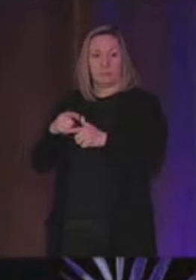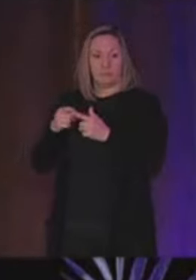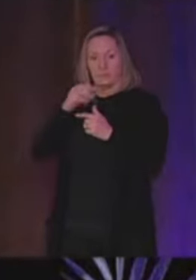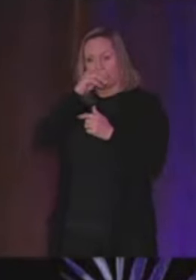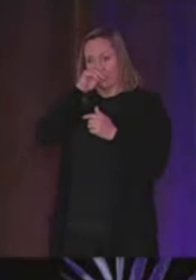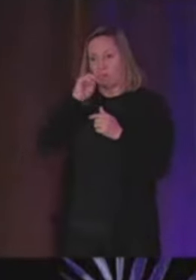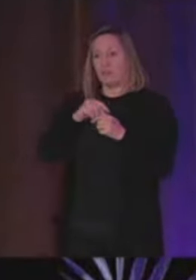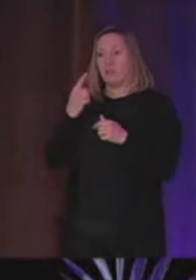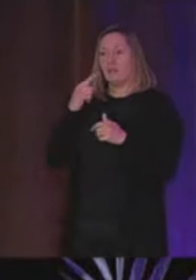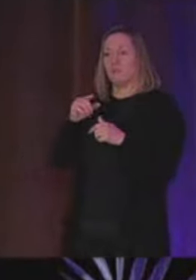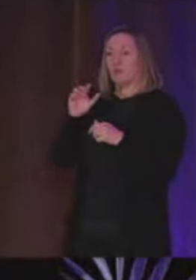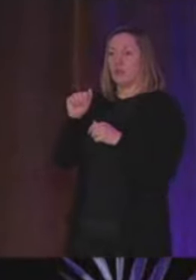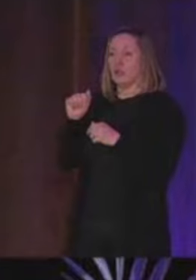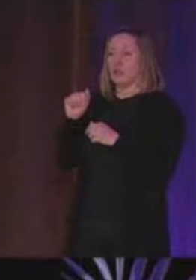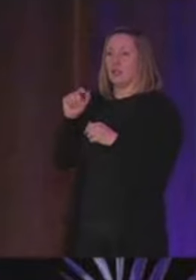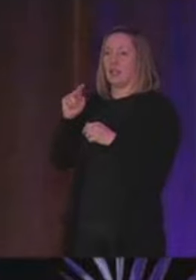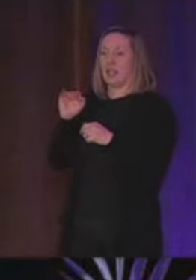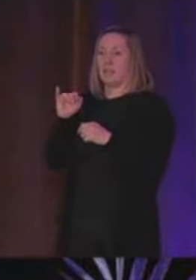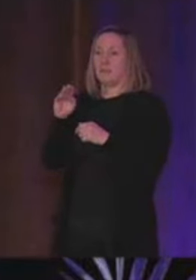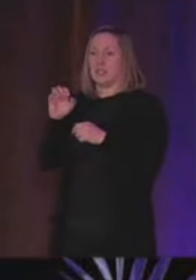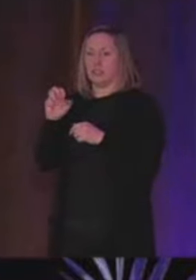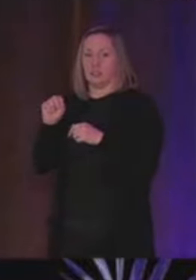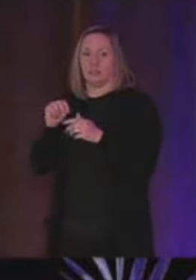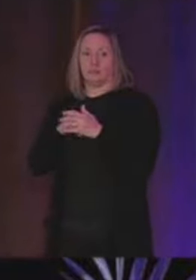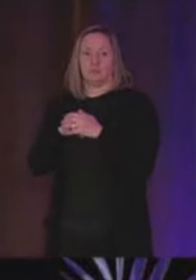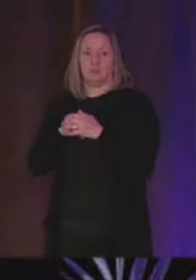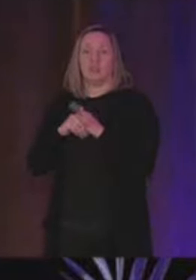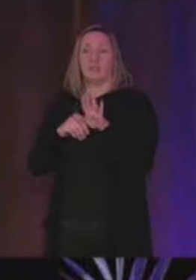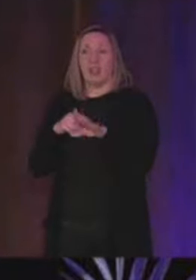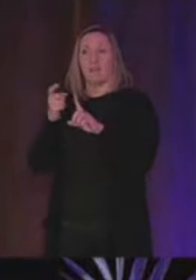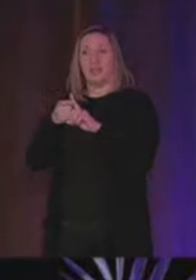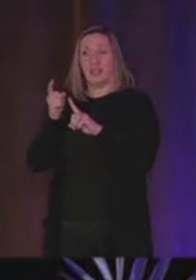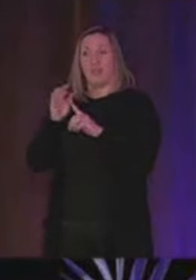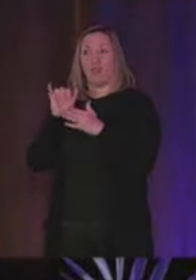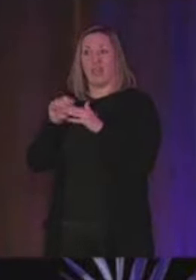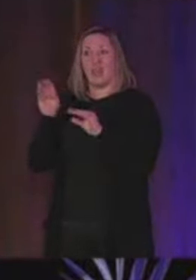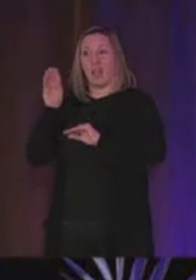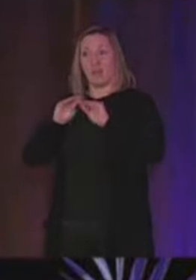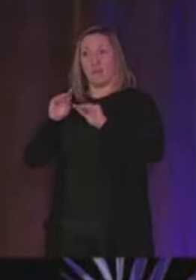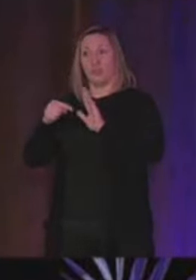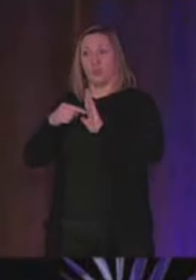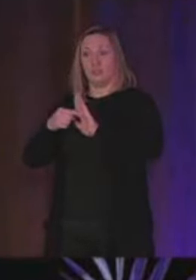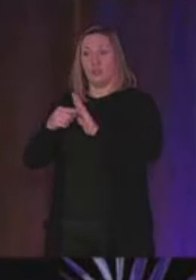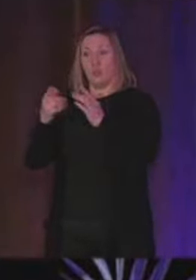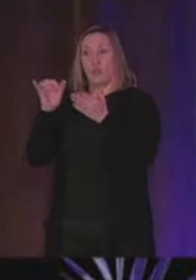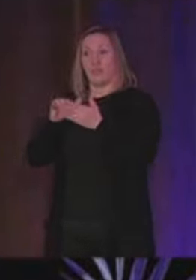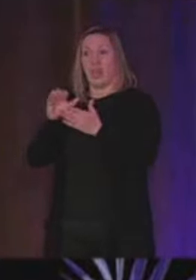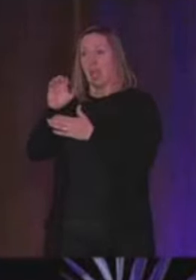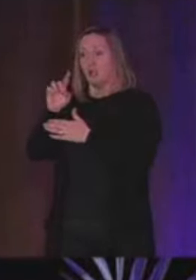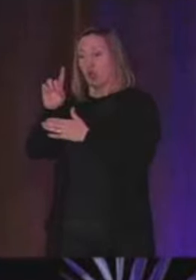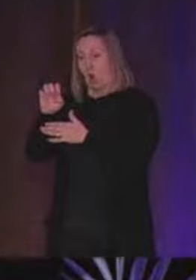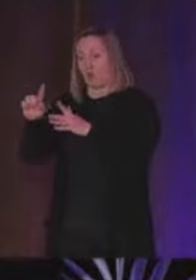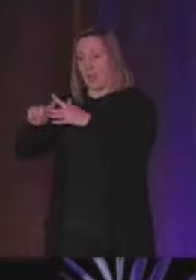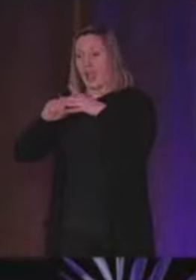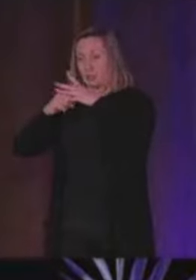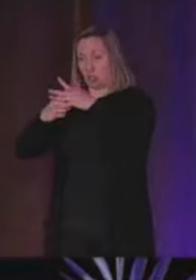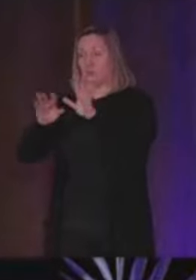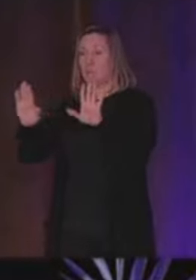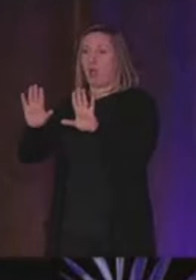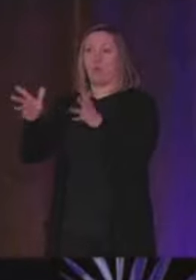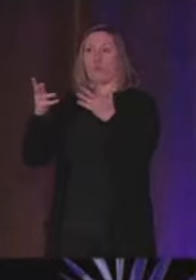or animations into it. Now, by default, this animation will play when this code executes, but we don't want